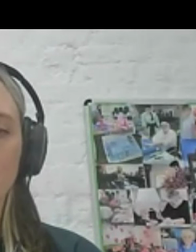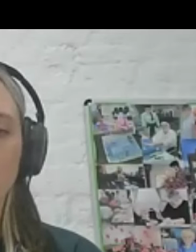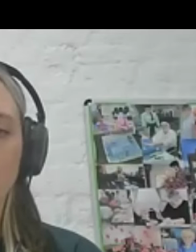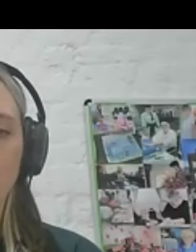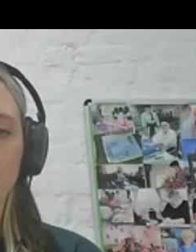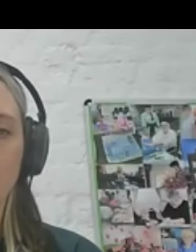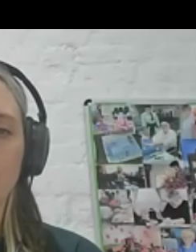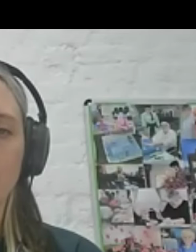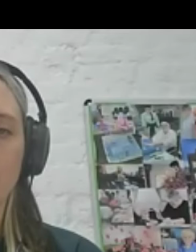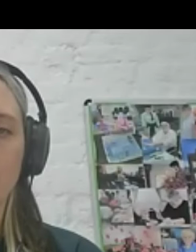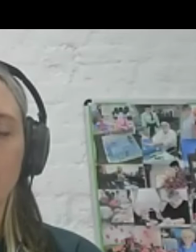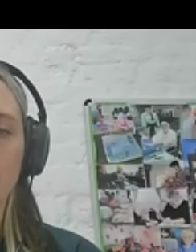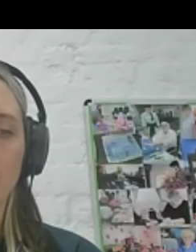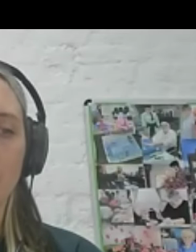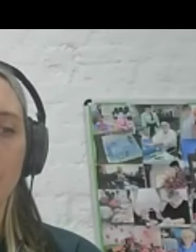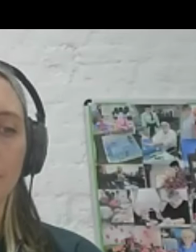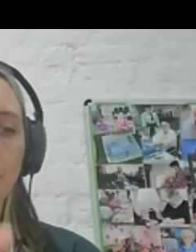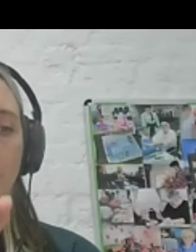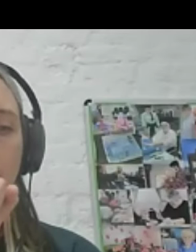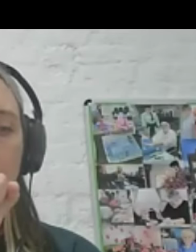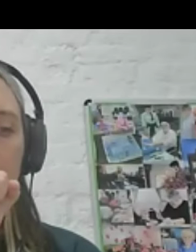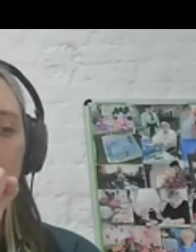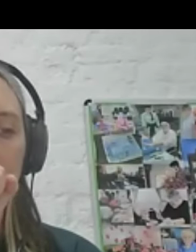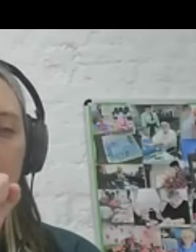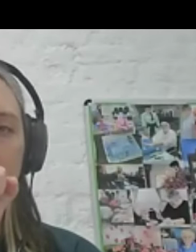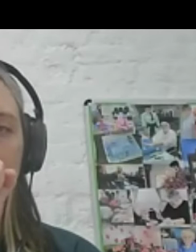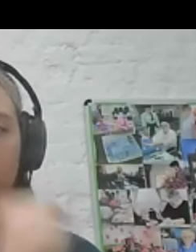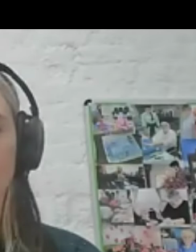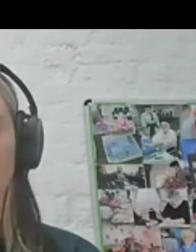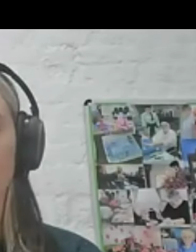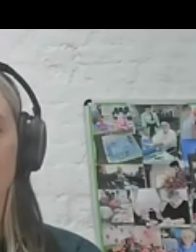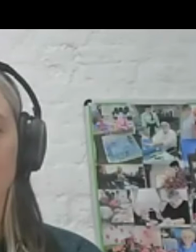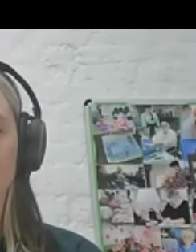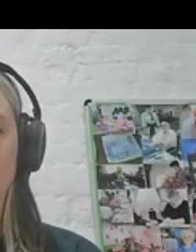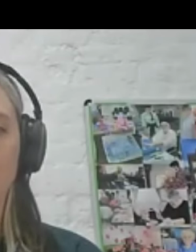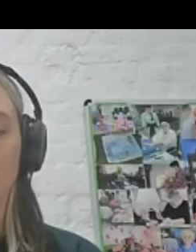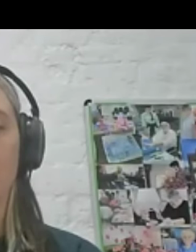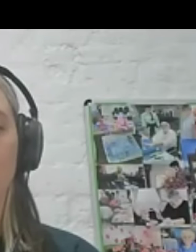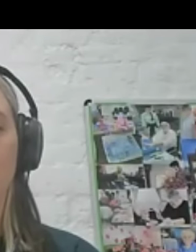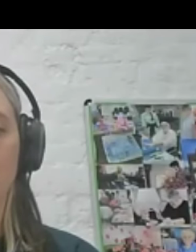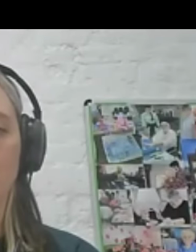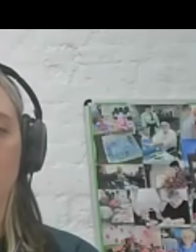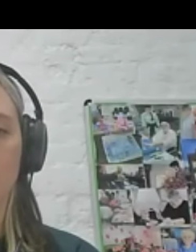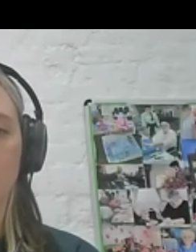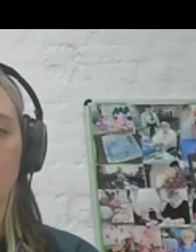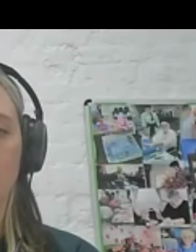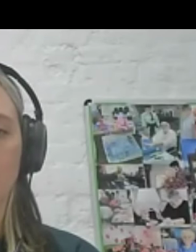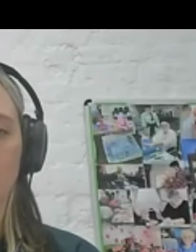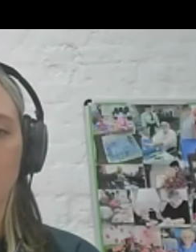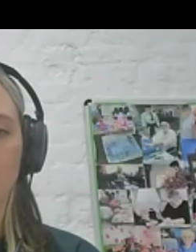do have any questions, pop them in the chat. And if we do not manage to get them all today, we will contact you if you've provided your contact